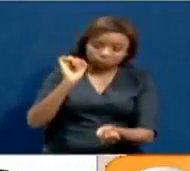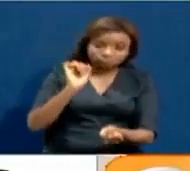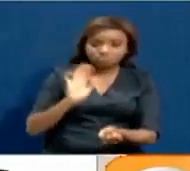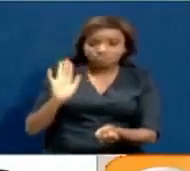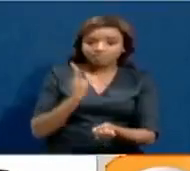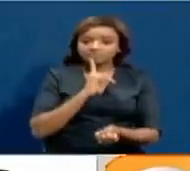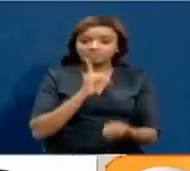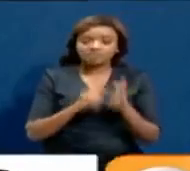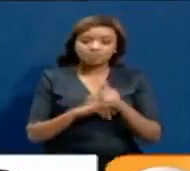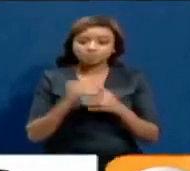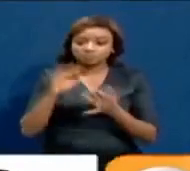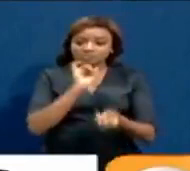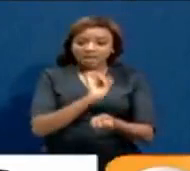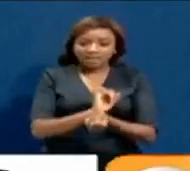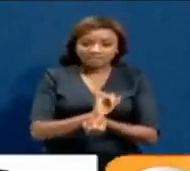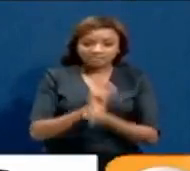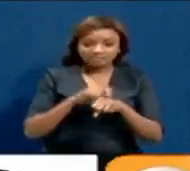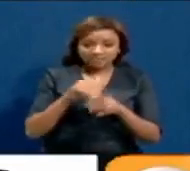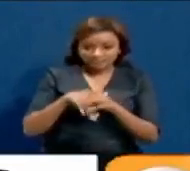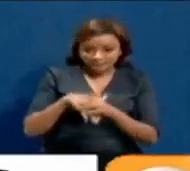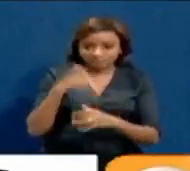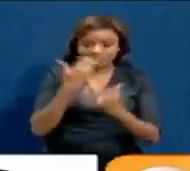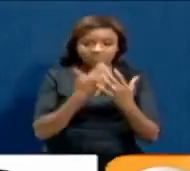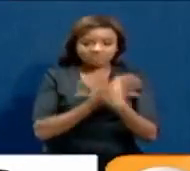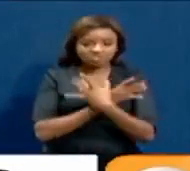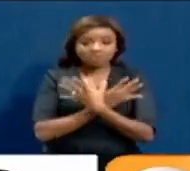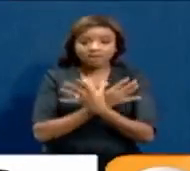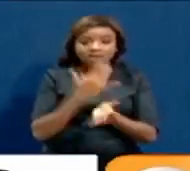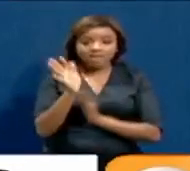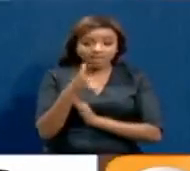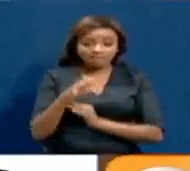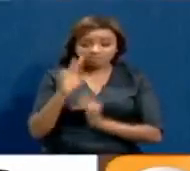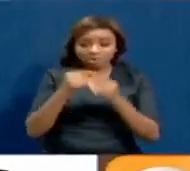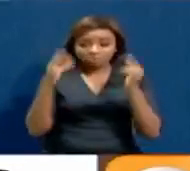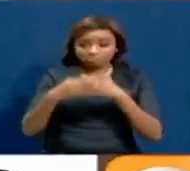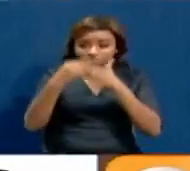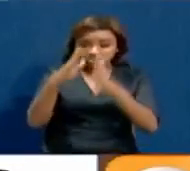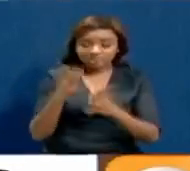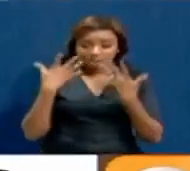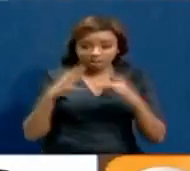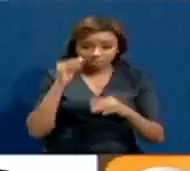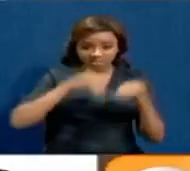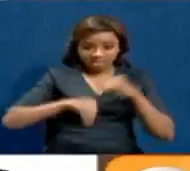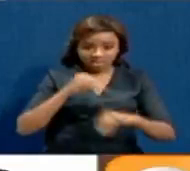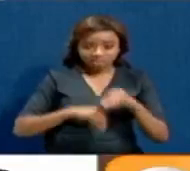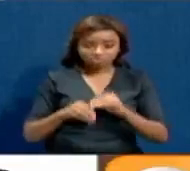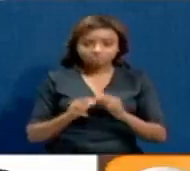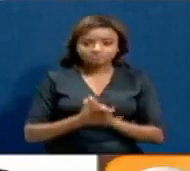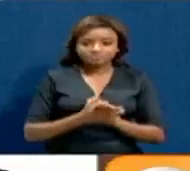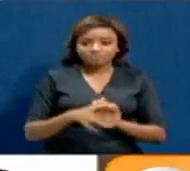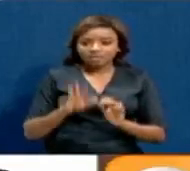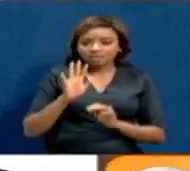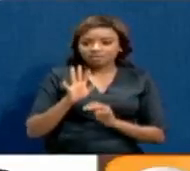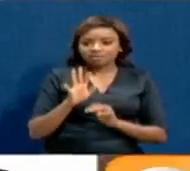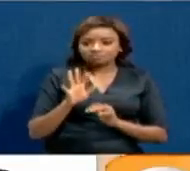Chadema party, Lissu was arrested while outside the German embassy. The opposition leader, who lost the presidential elections to President John Pombe Magufuli,